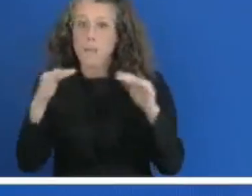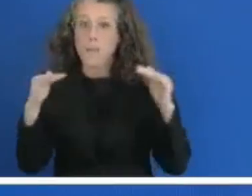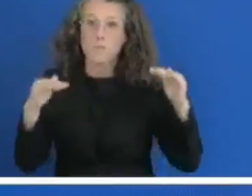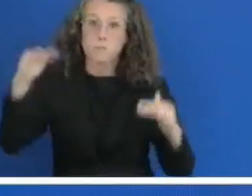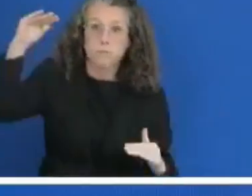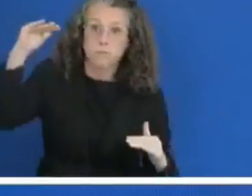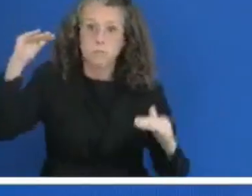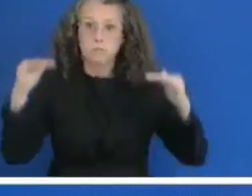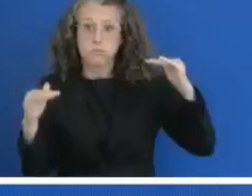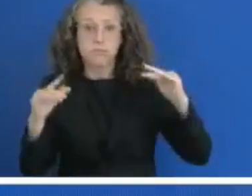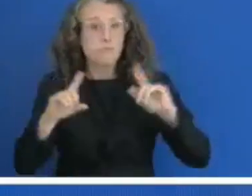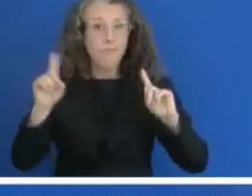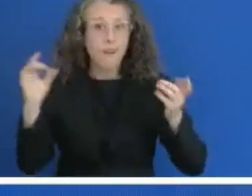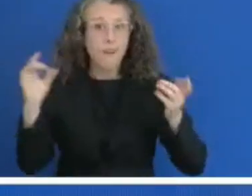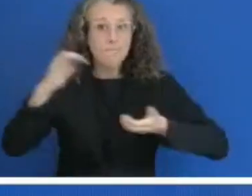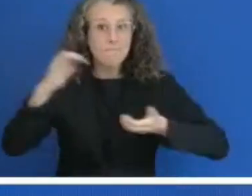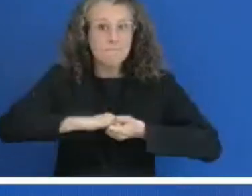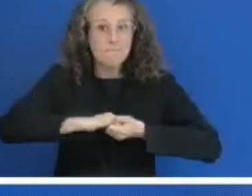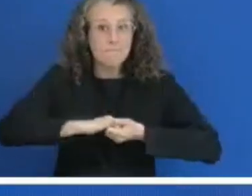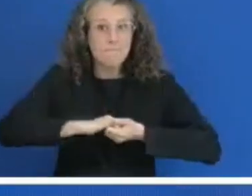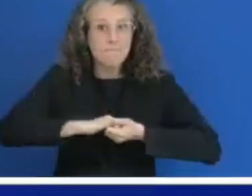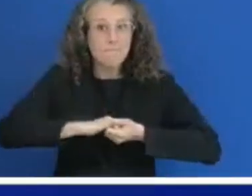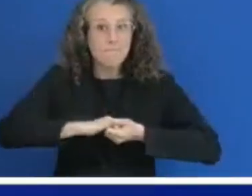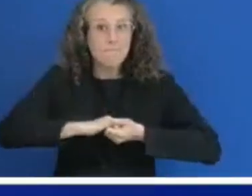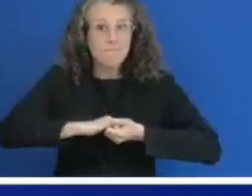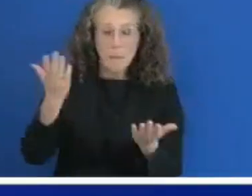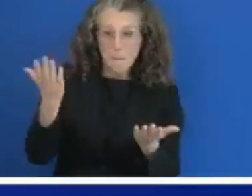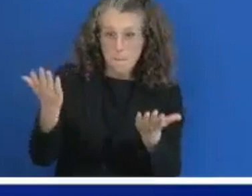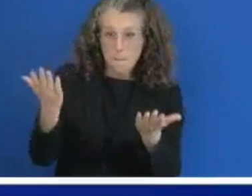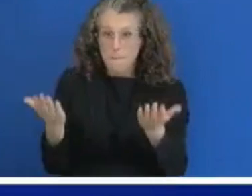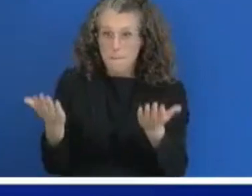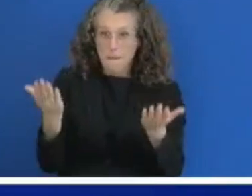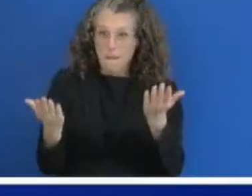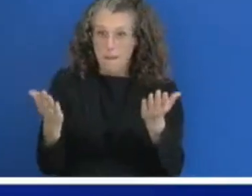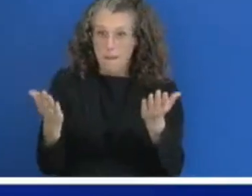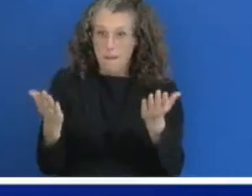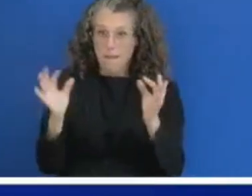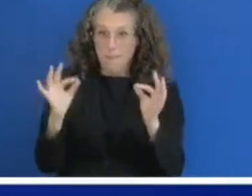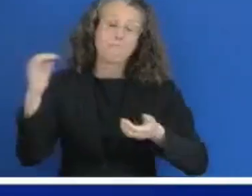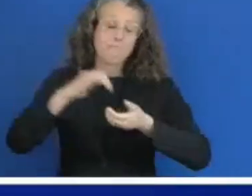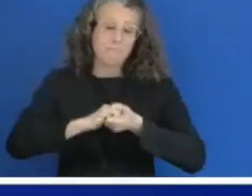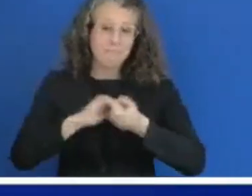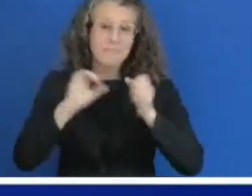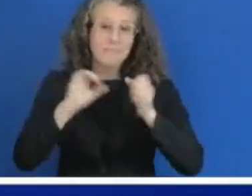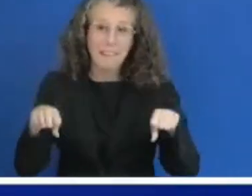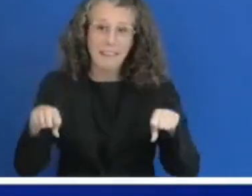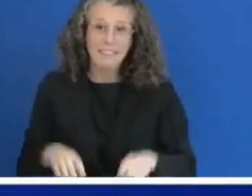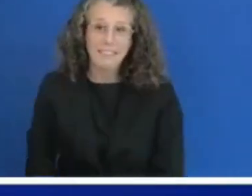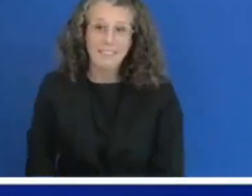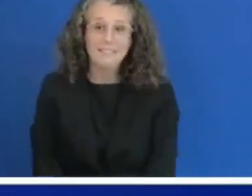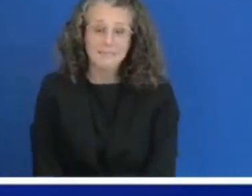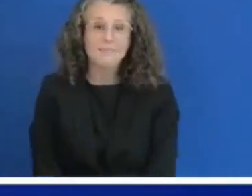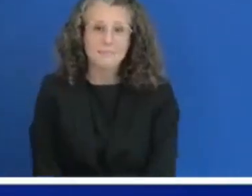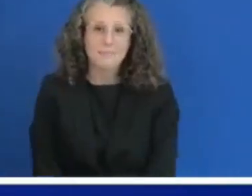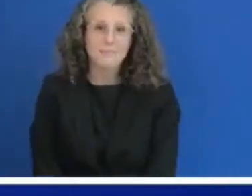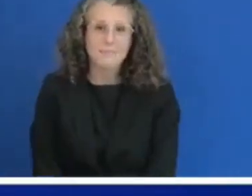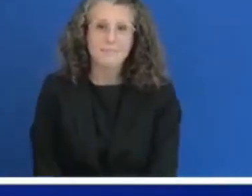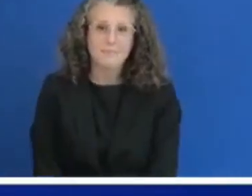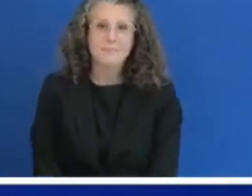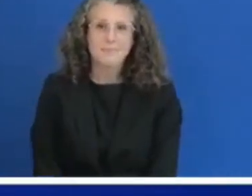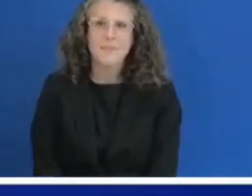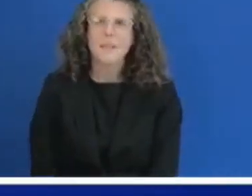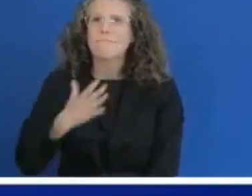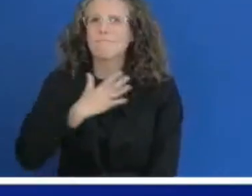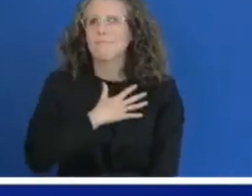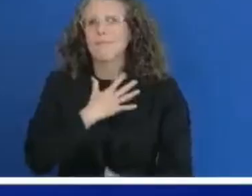go hand in hand if there's a right balance of different landscapes in a farmland. And we storytellers and many journalists